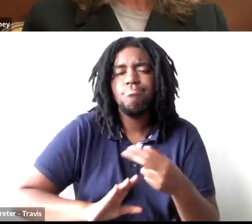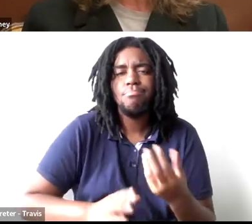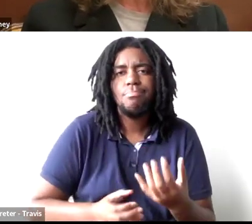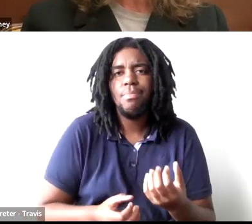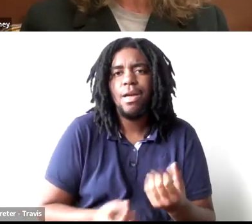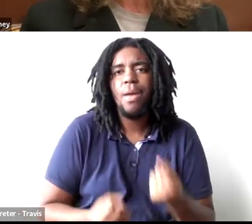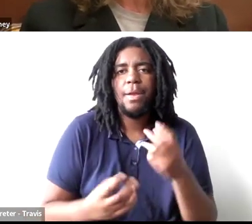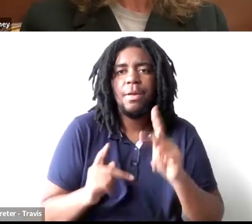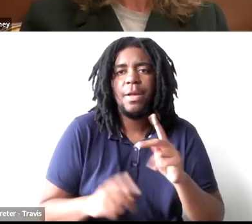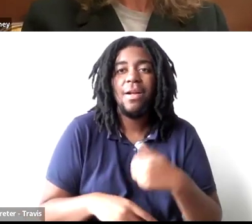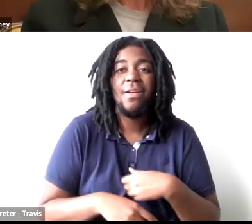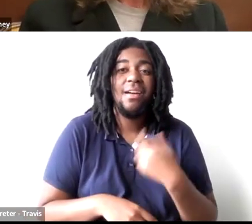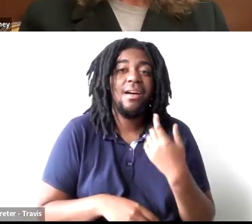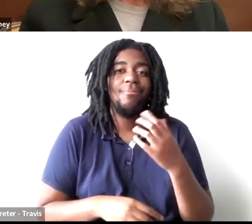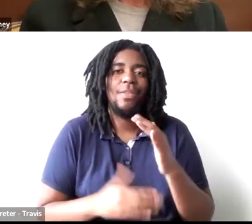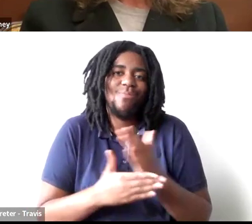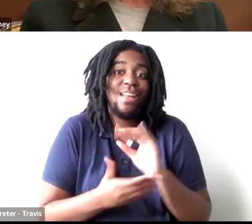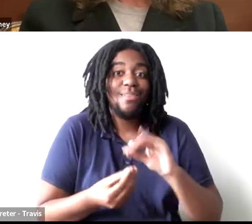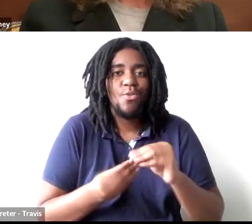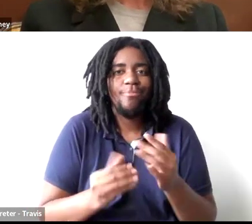to 270,000.